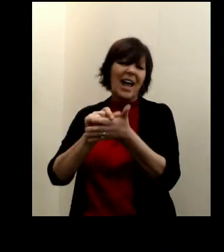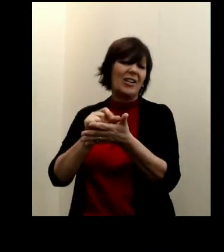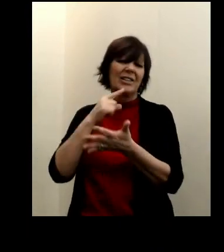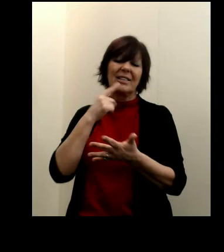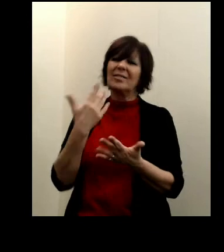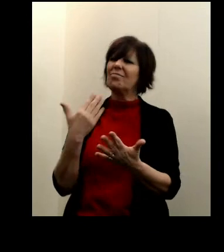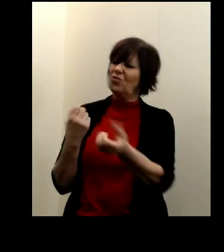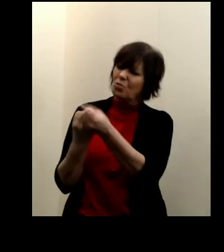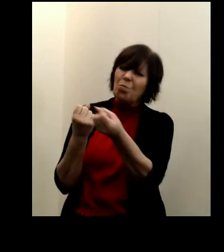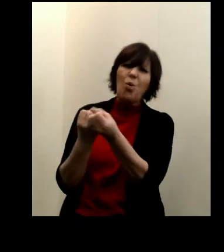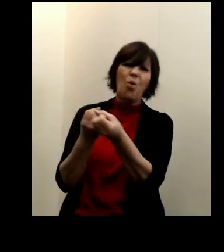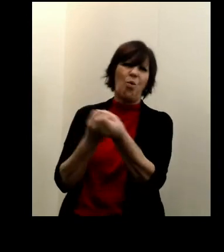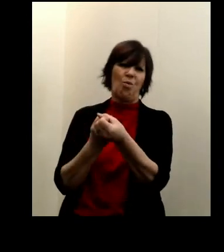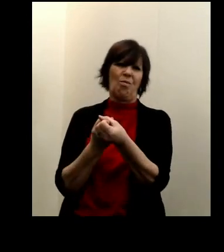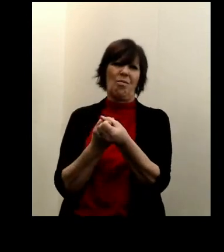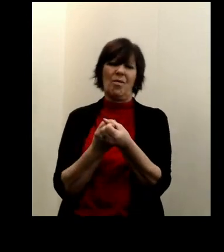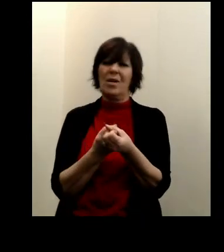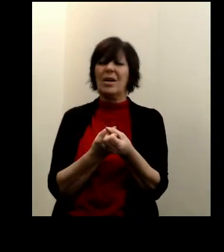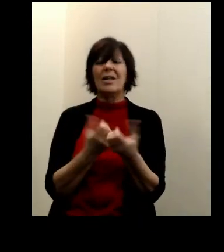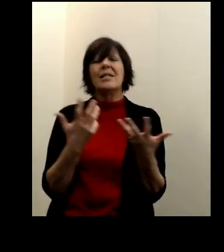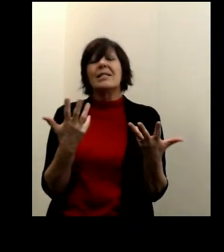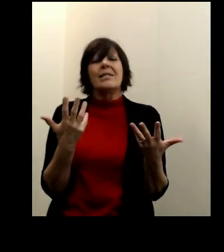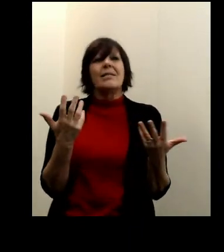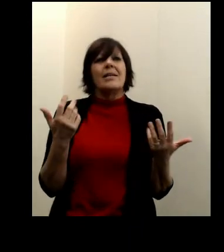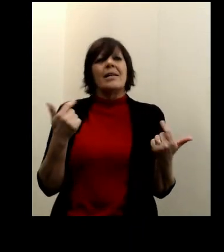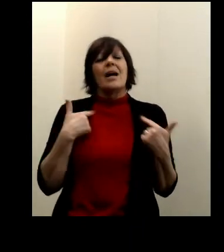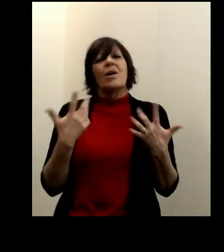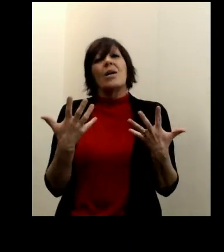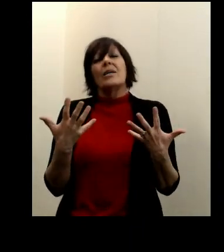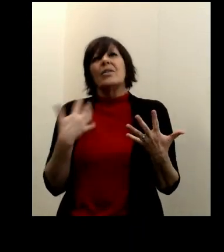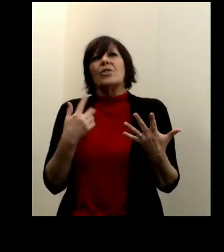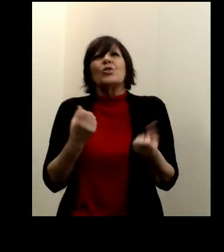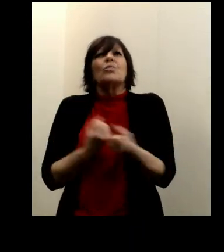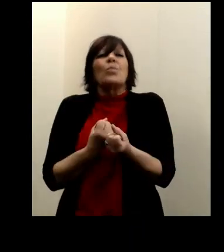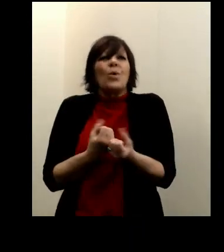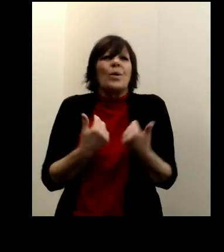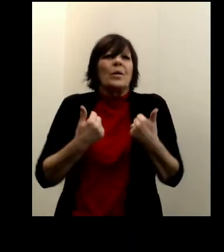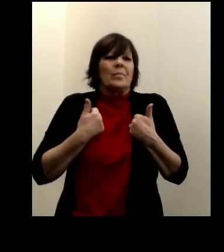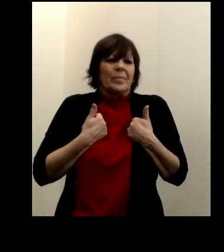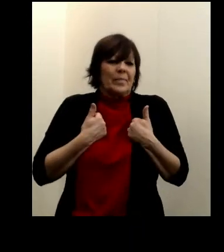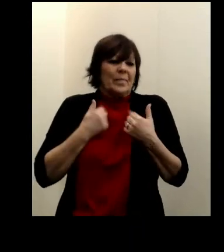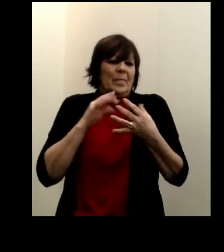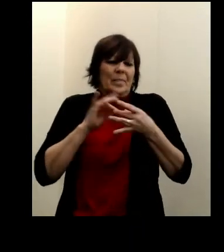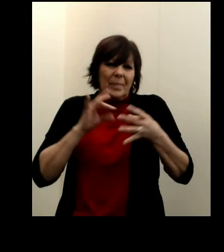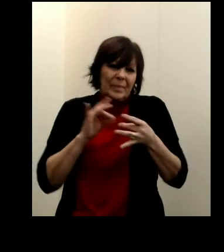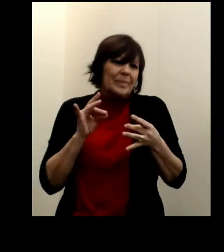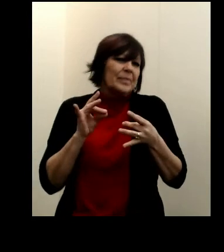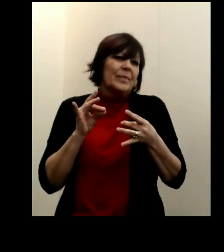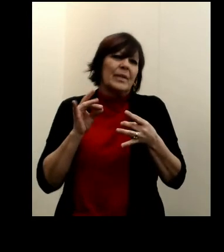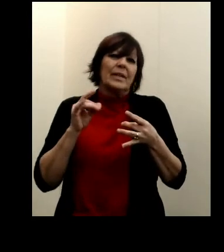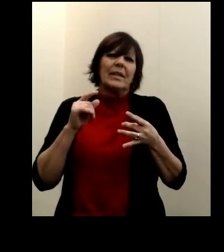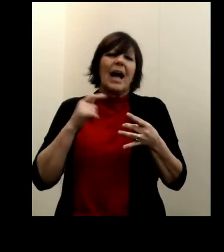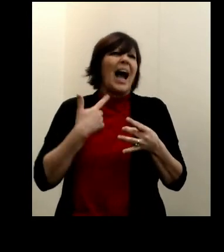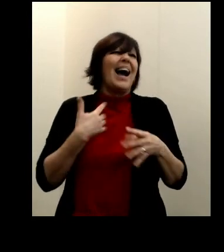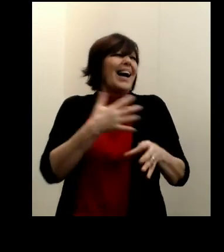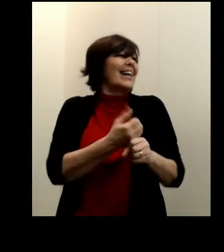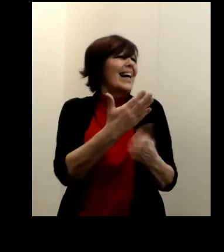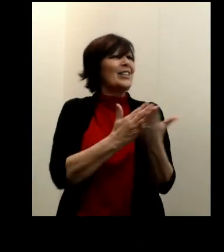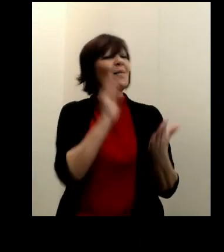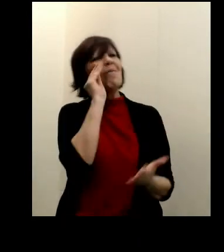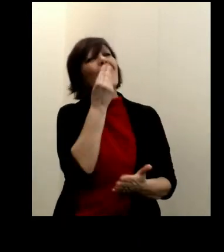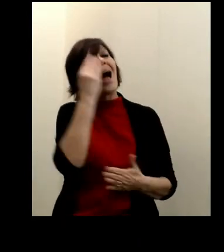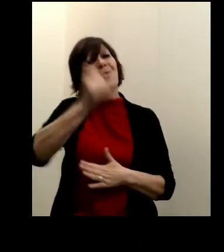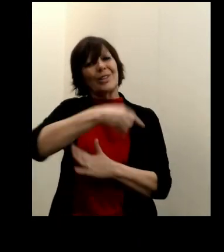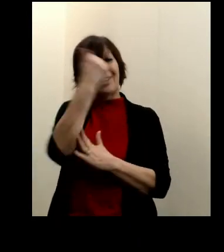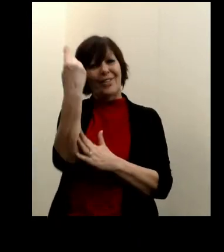in emails, and just a lot of and really supportive messages on social media. Even got some flowers the other day. So I